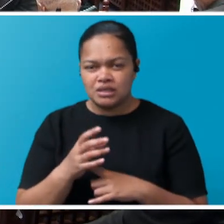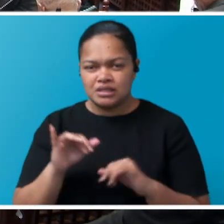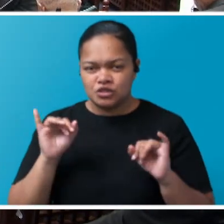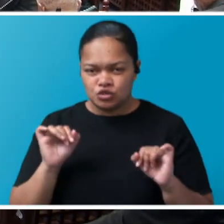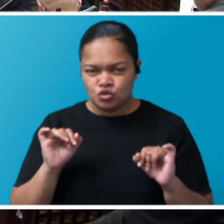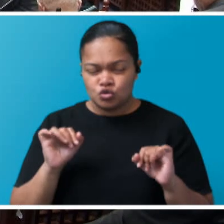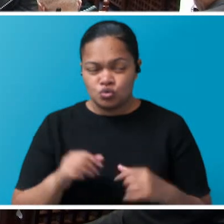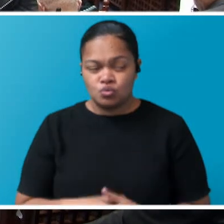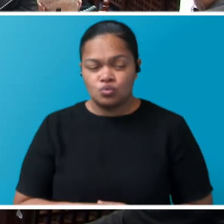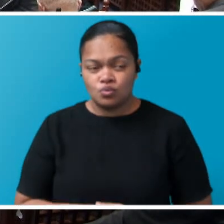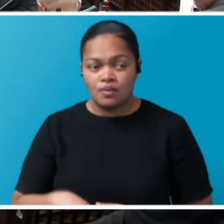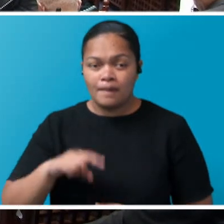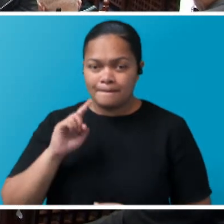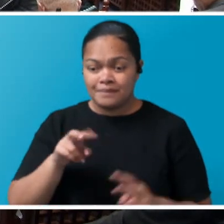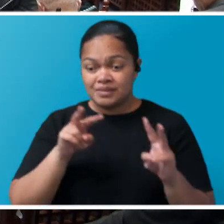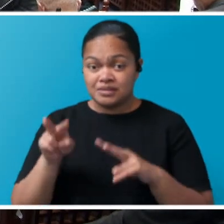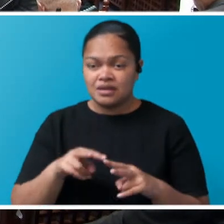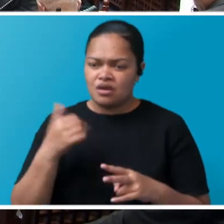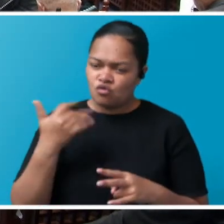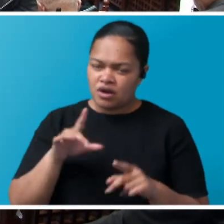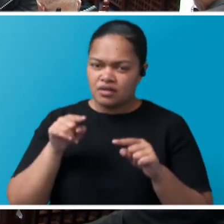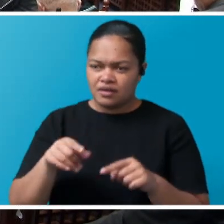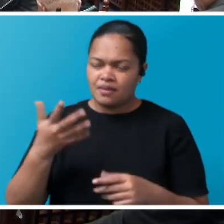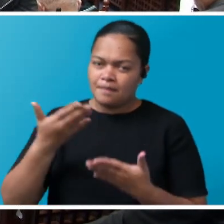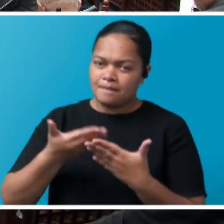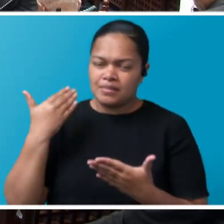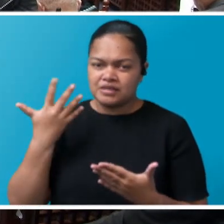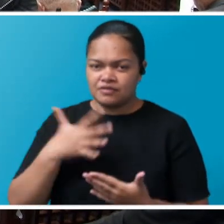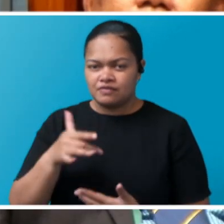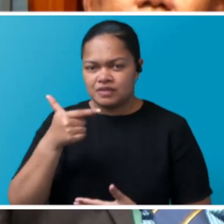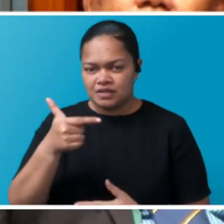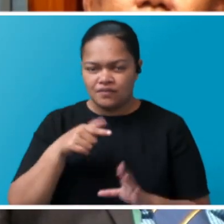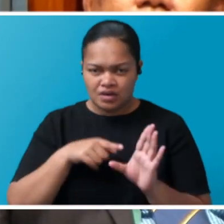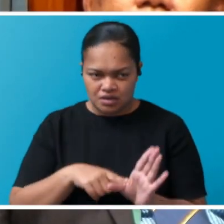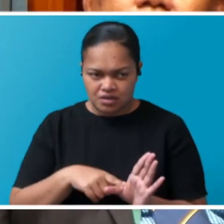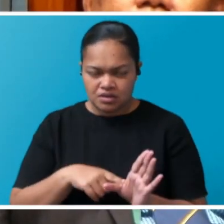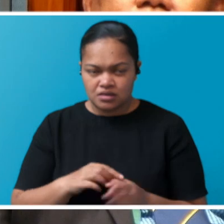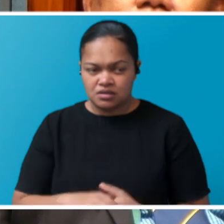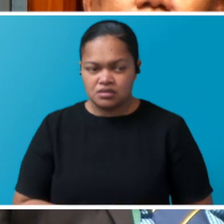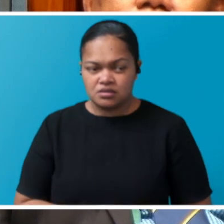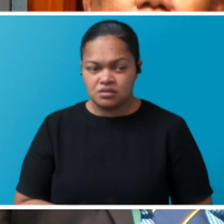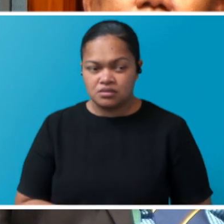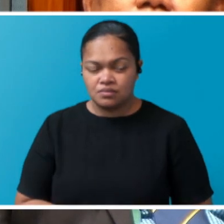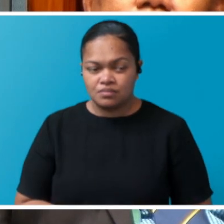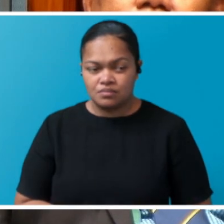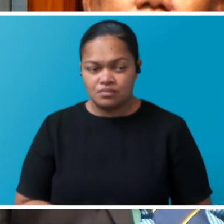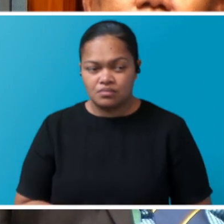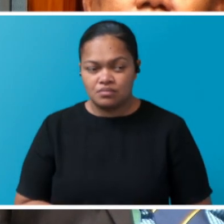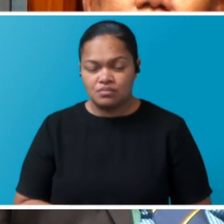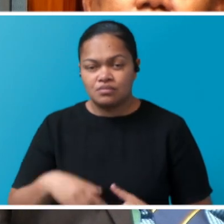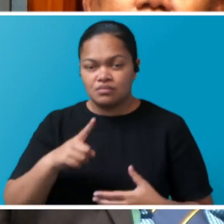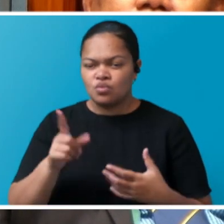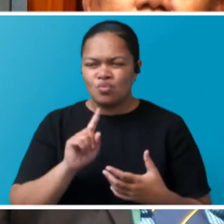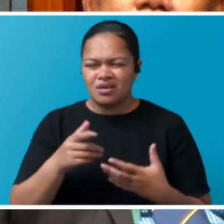the site has been there for the past 57 years, and what the council is currently doing is they have separated